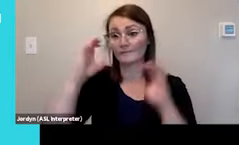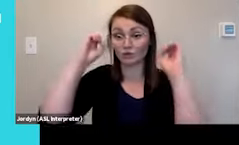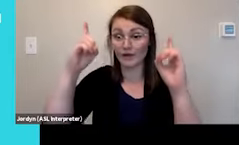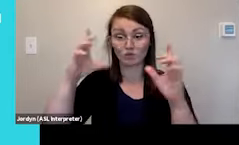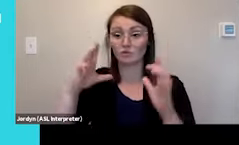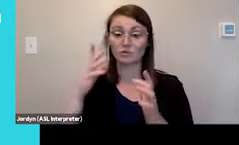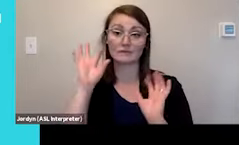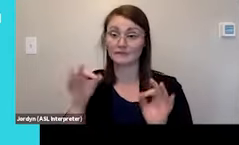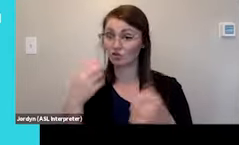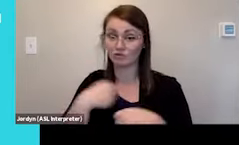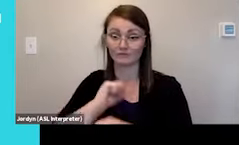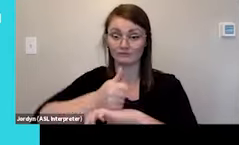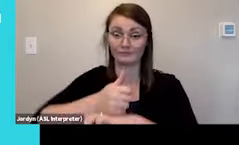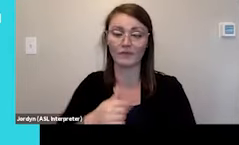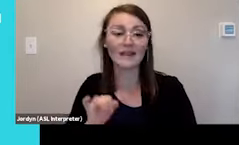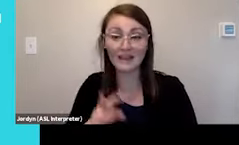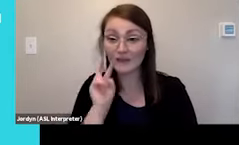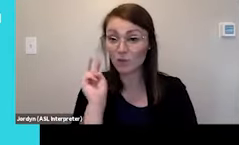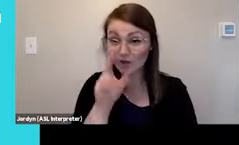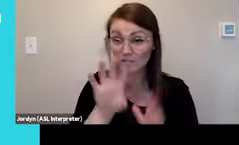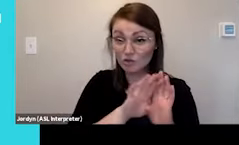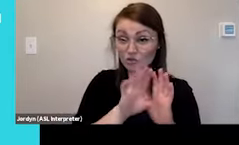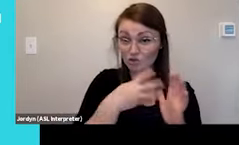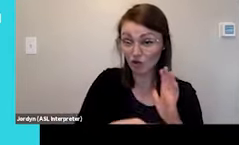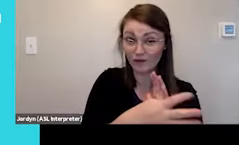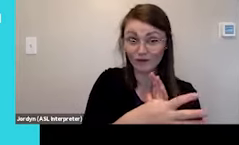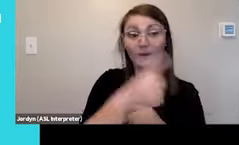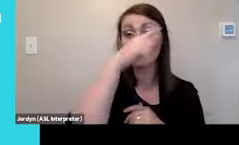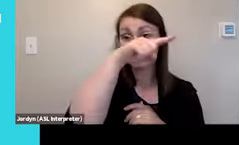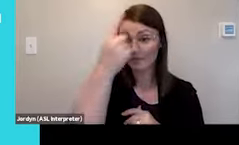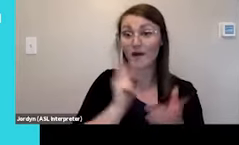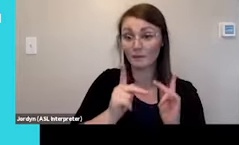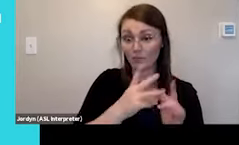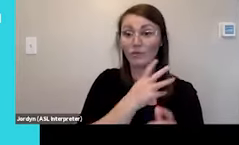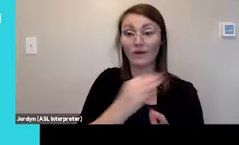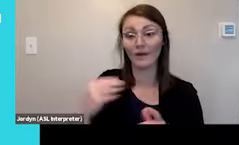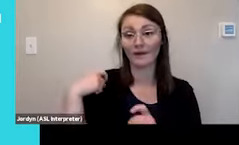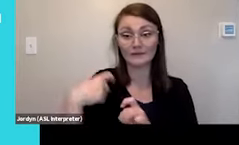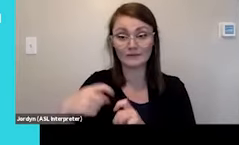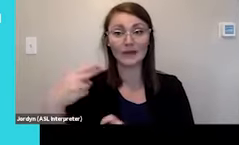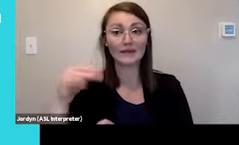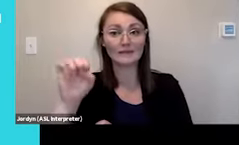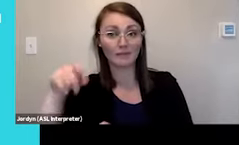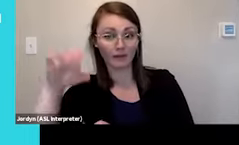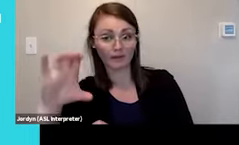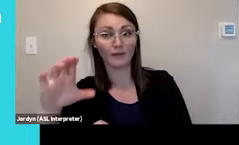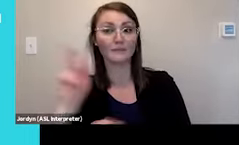you look at the charts here, black folks and Hispanic folks are underrepresented in the